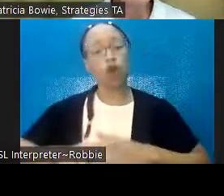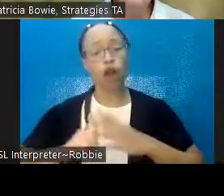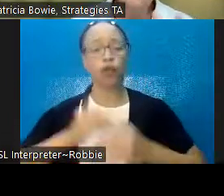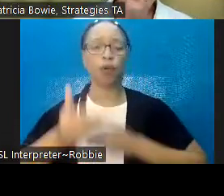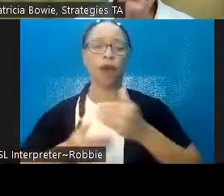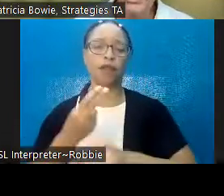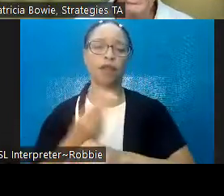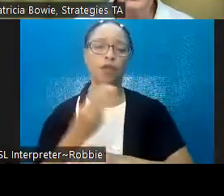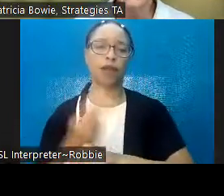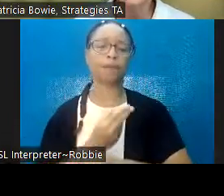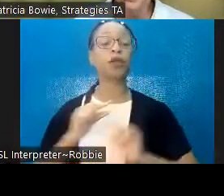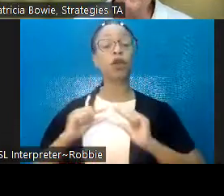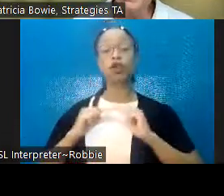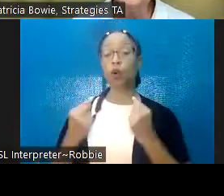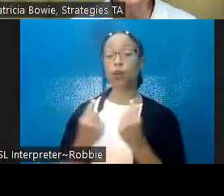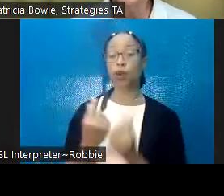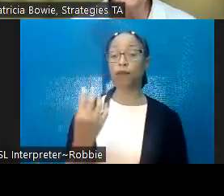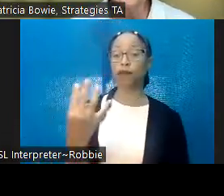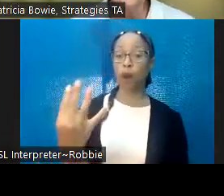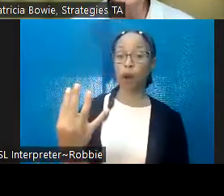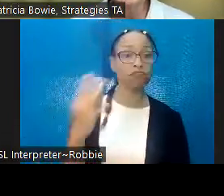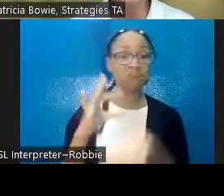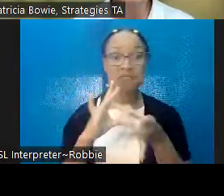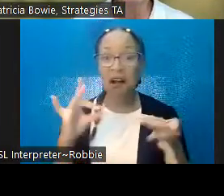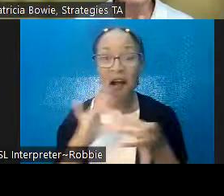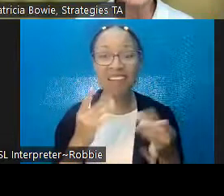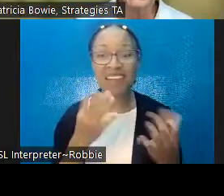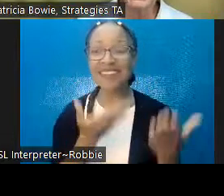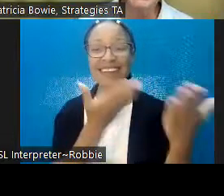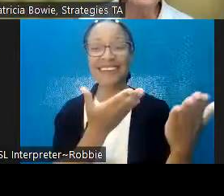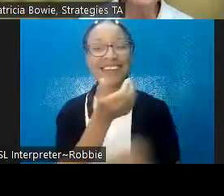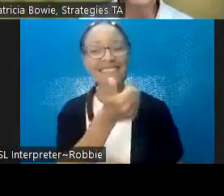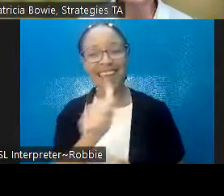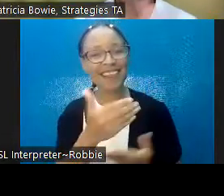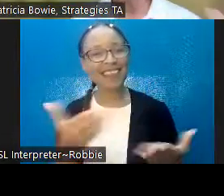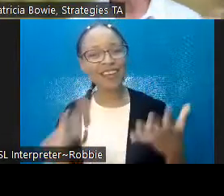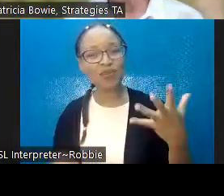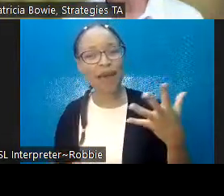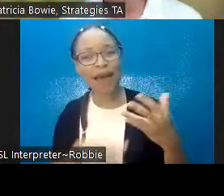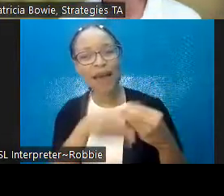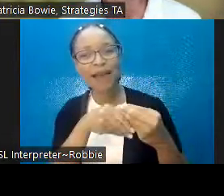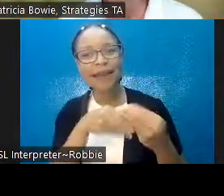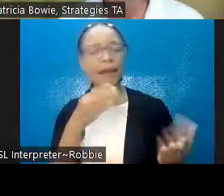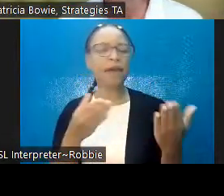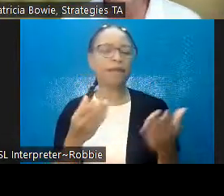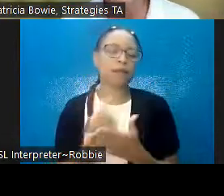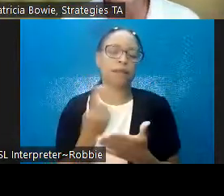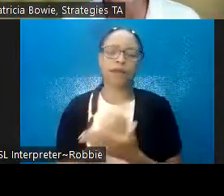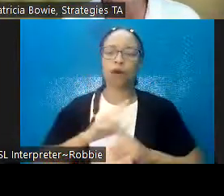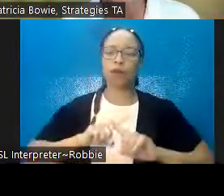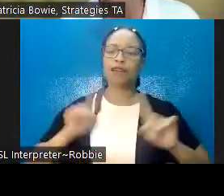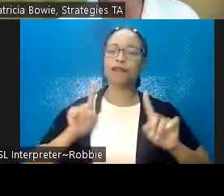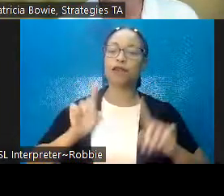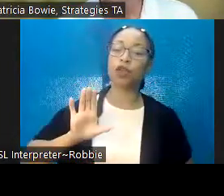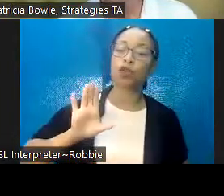So group 4, any comments, suggestions, anything you want to add? Anything that might have been different in your process